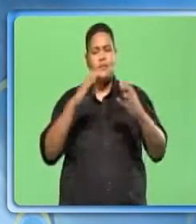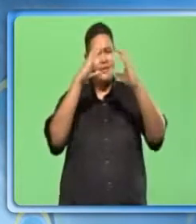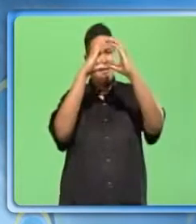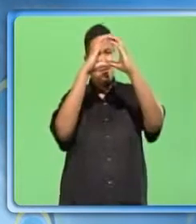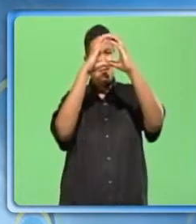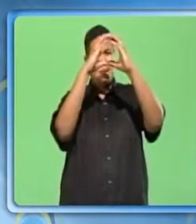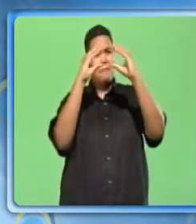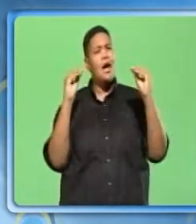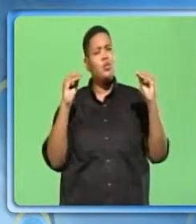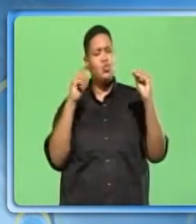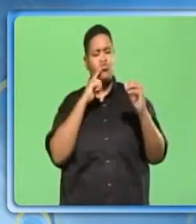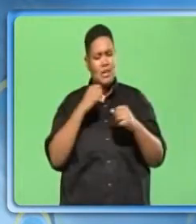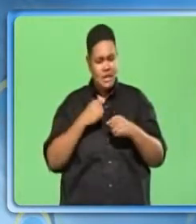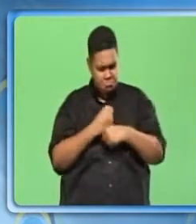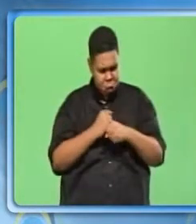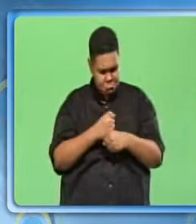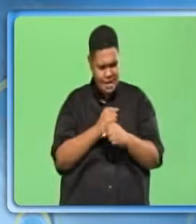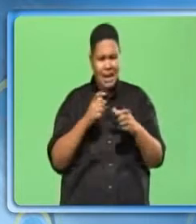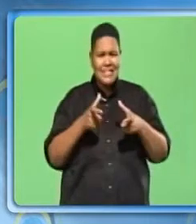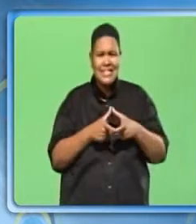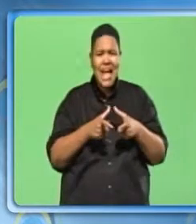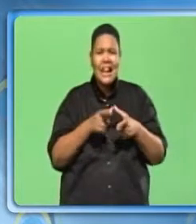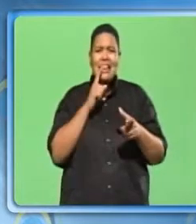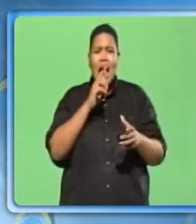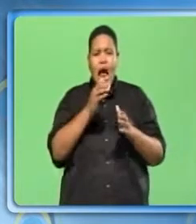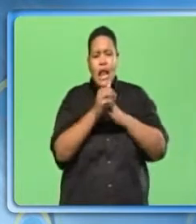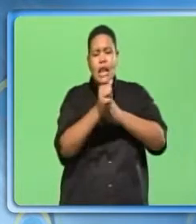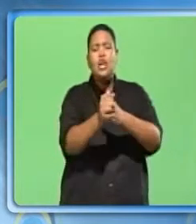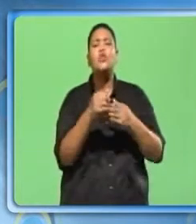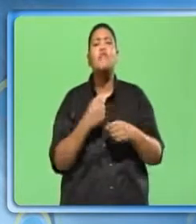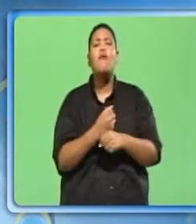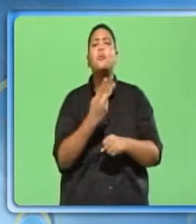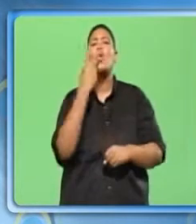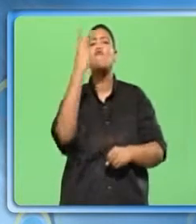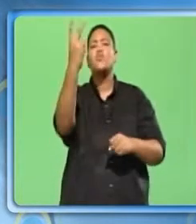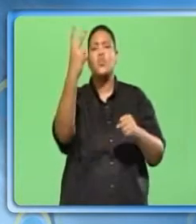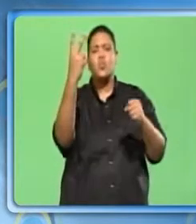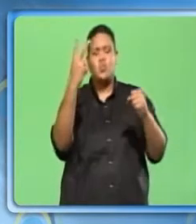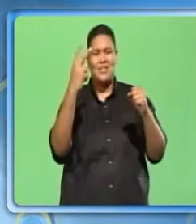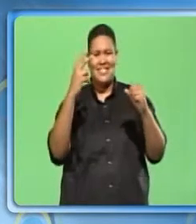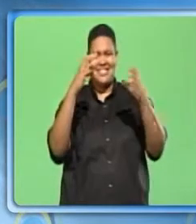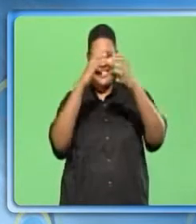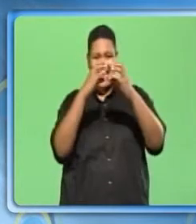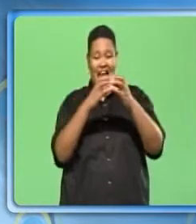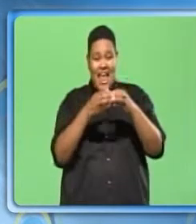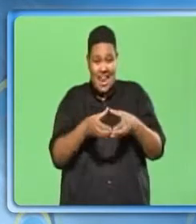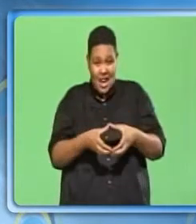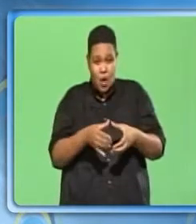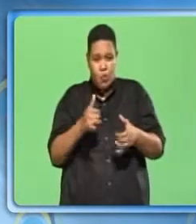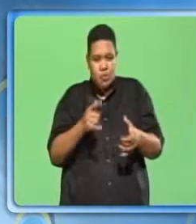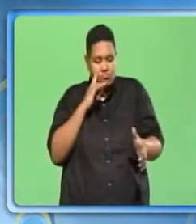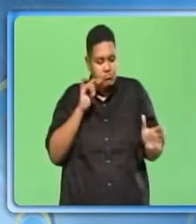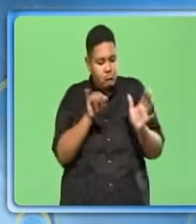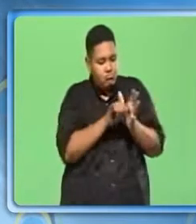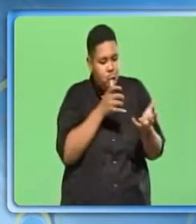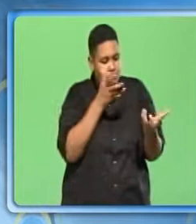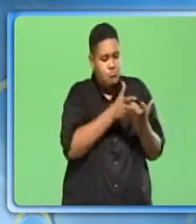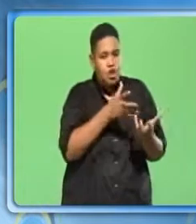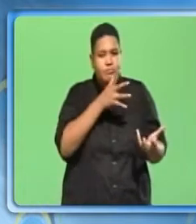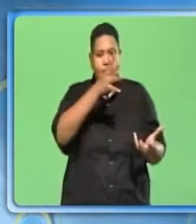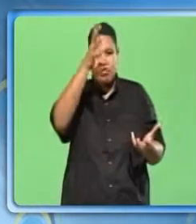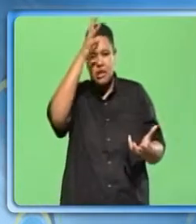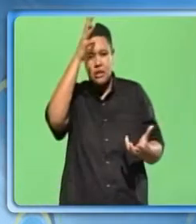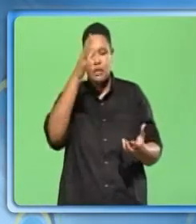Mitosis is the form of cell division that leads to the formation of 2 cells which are identical to their parent.